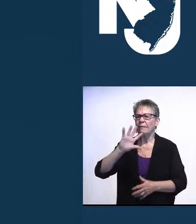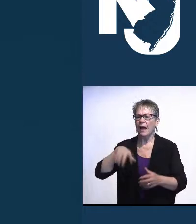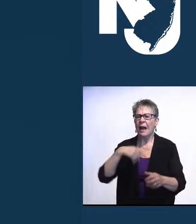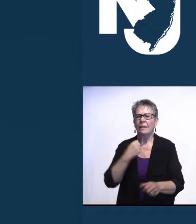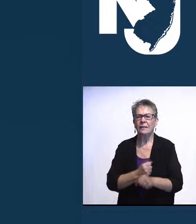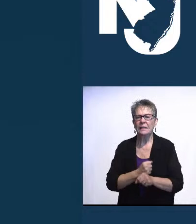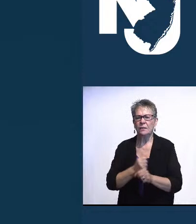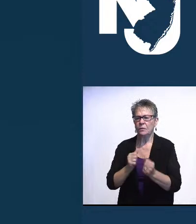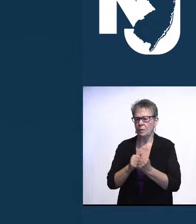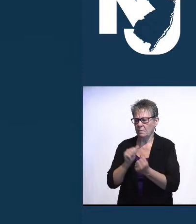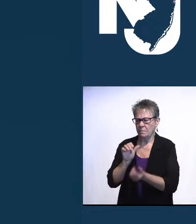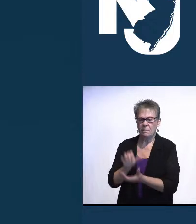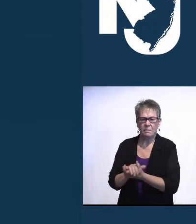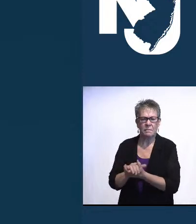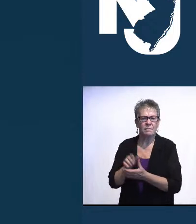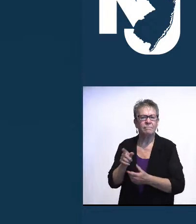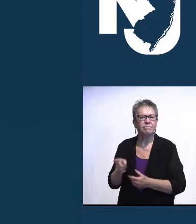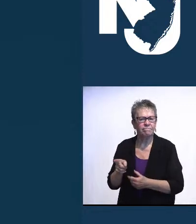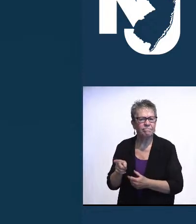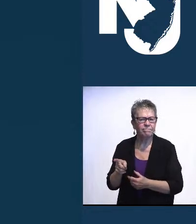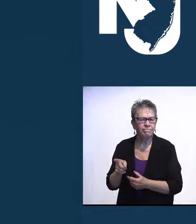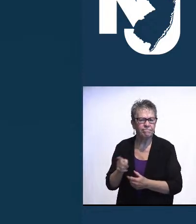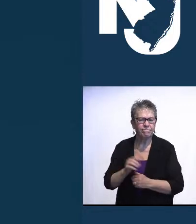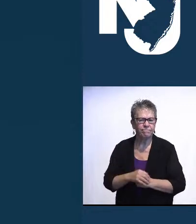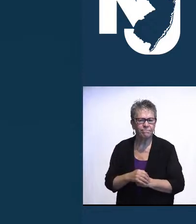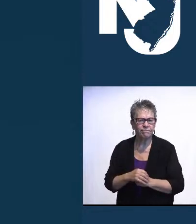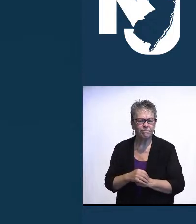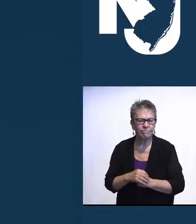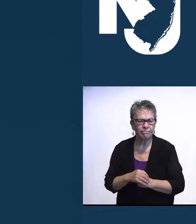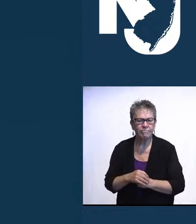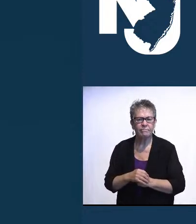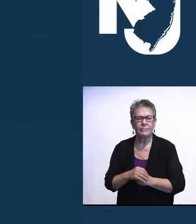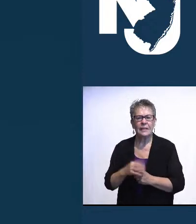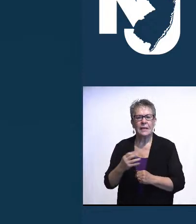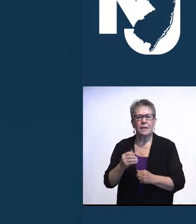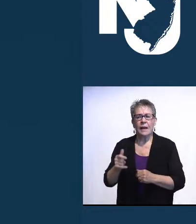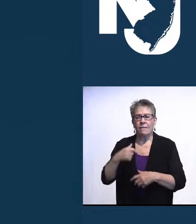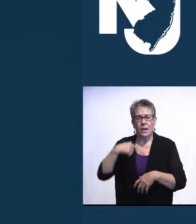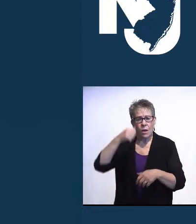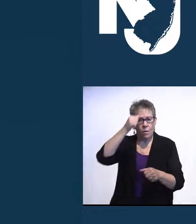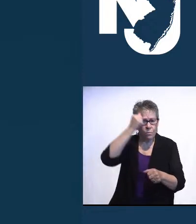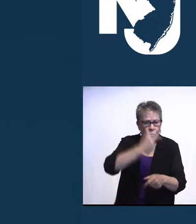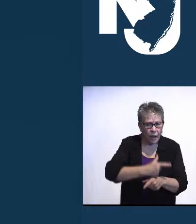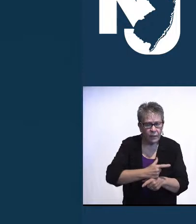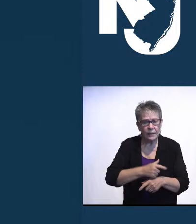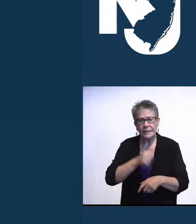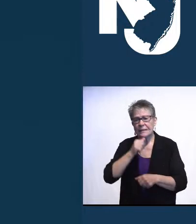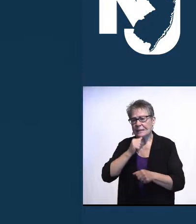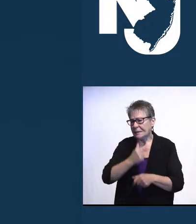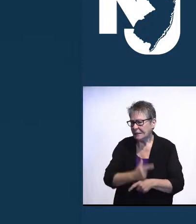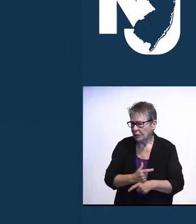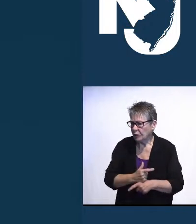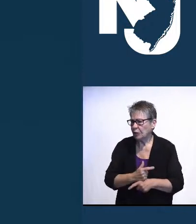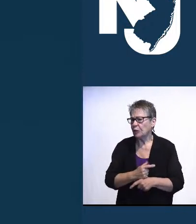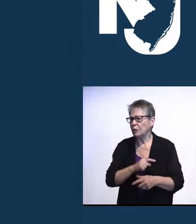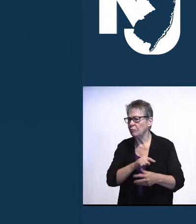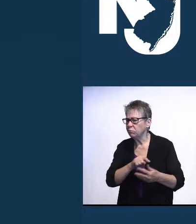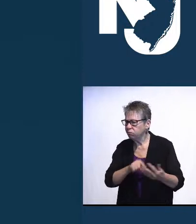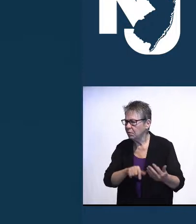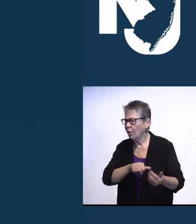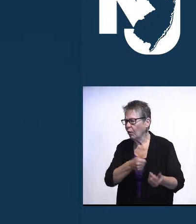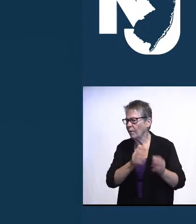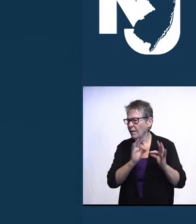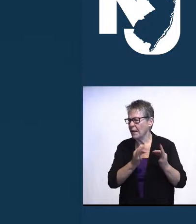great honor of speaking last week. She also leaves her brother Michael and her sister Ann, among other family. And